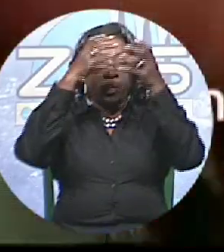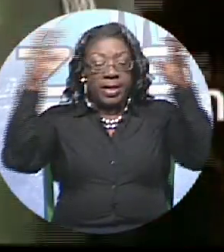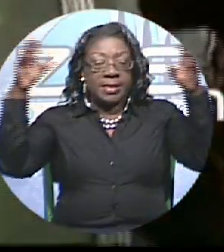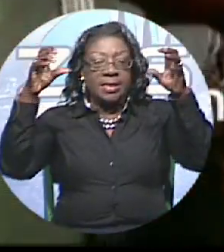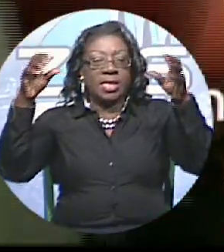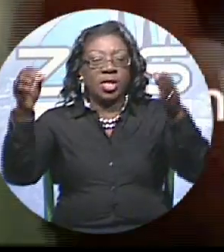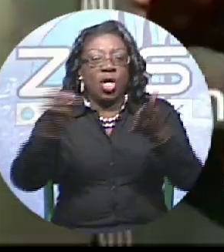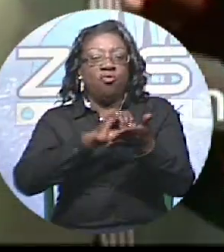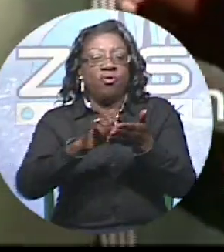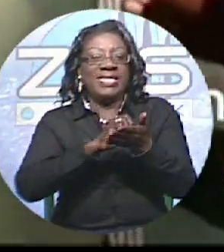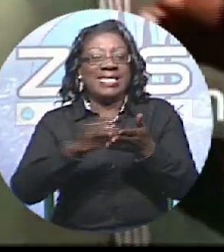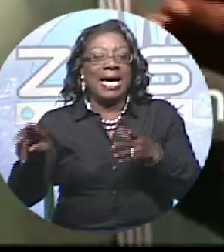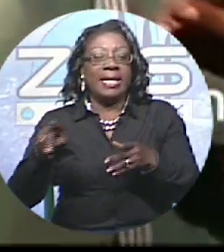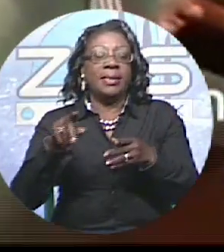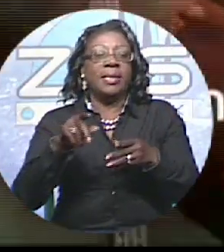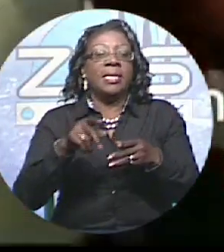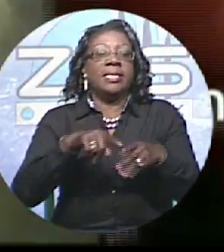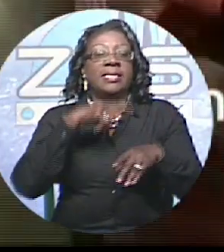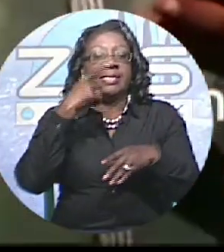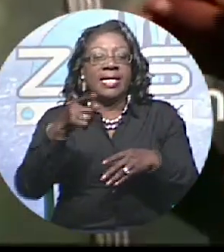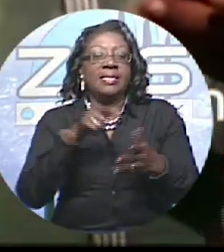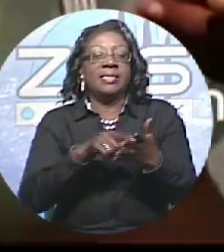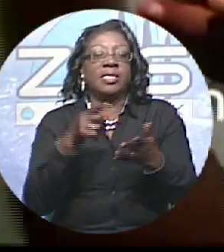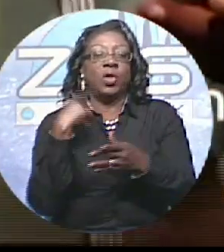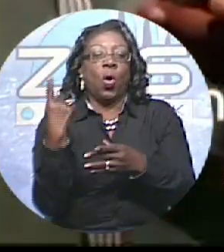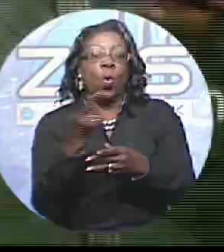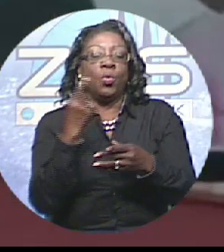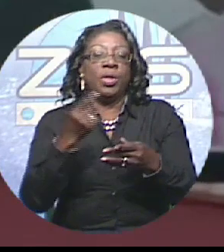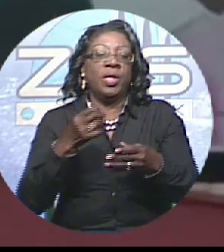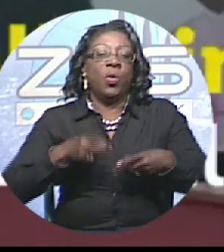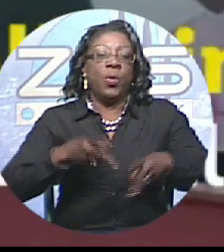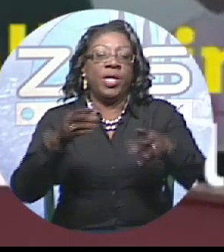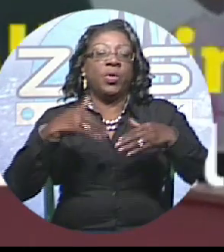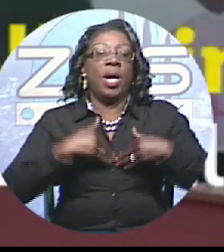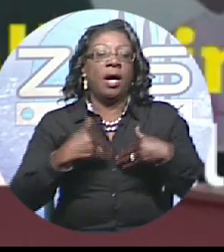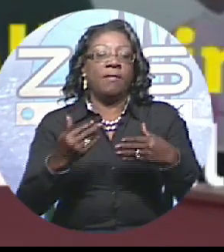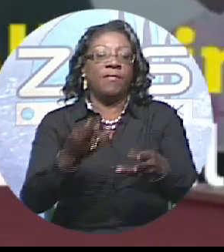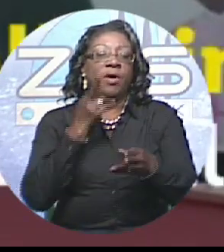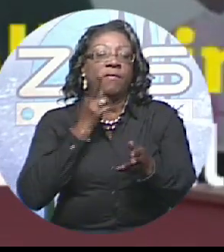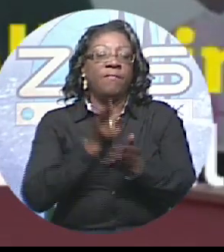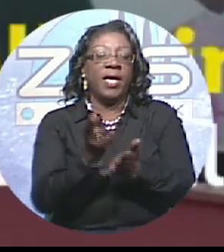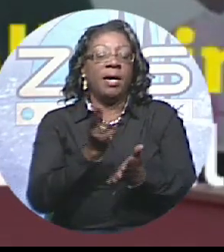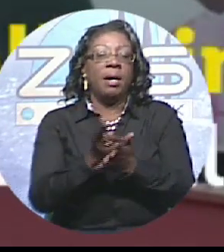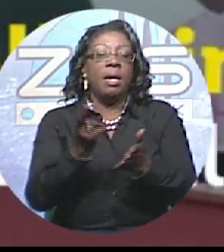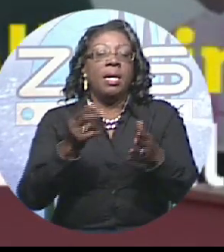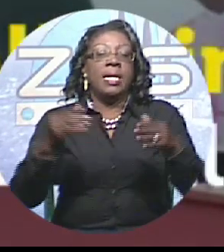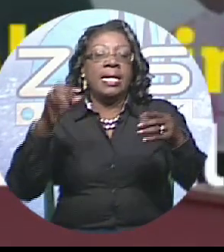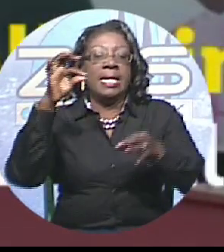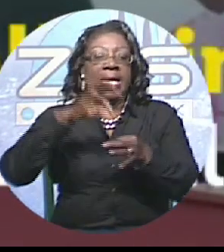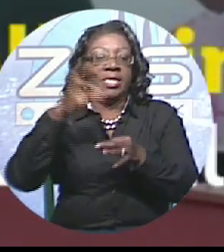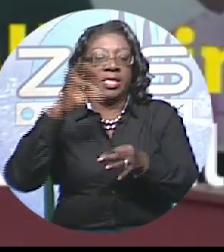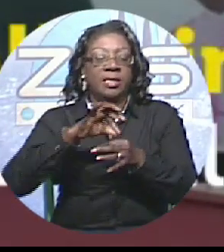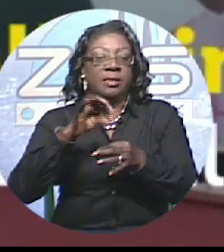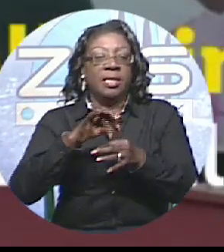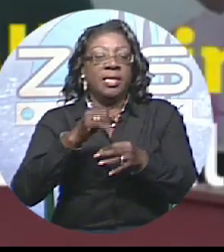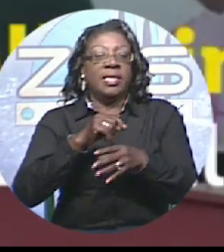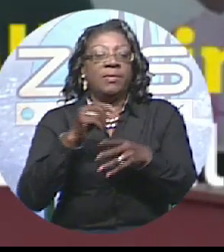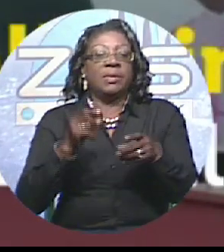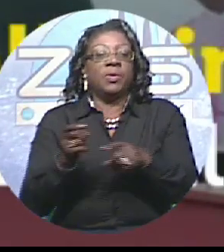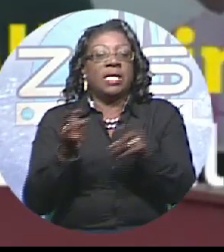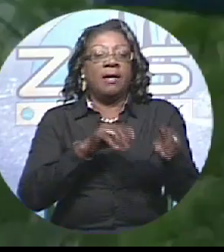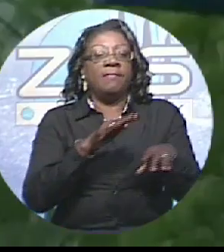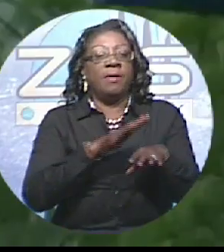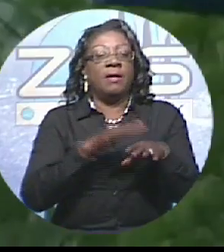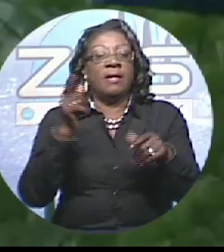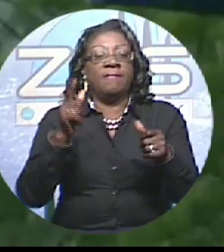The opposition feels this is the only way to have fair elections. Haiti was expected to hold its presidential runoff on